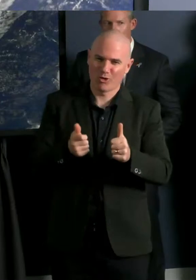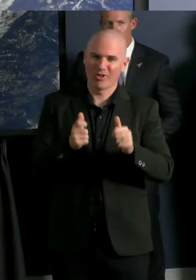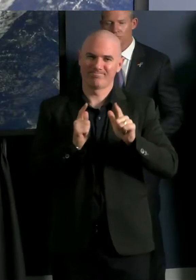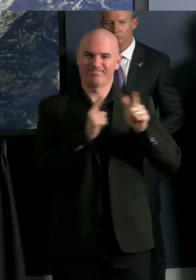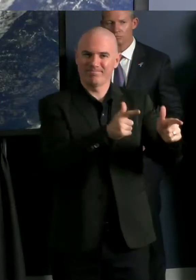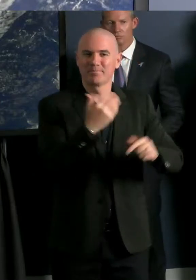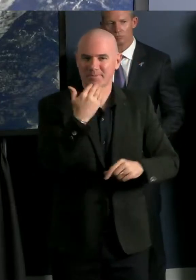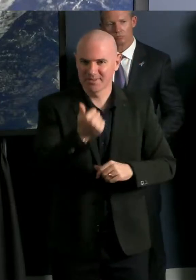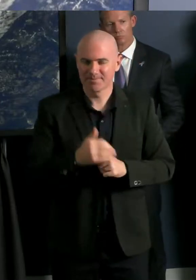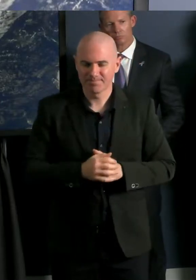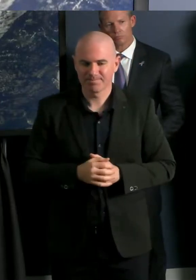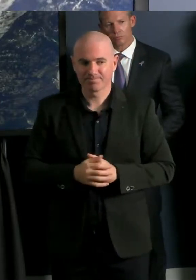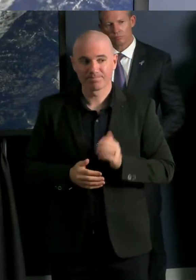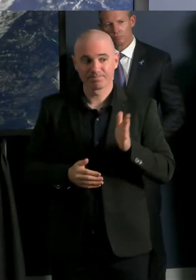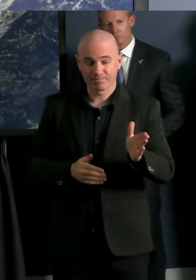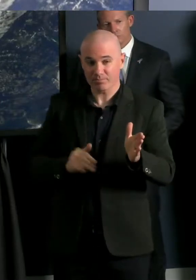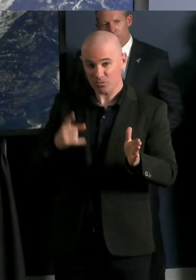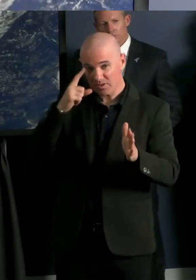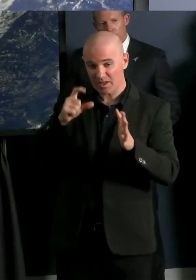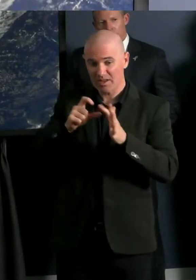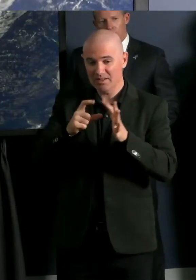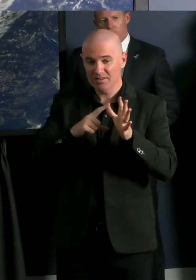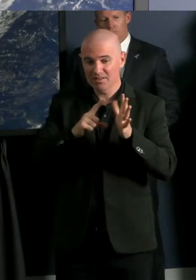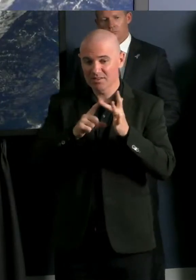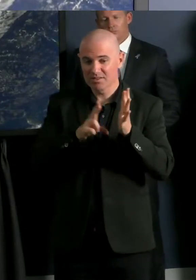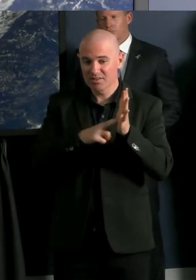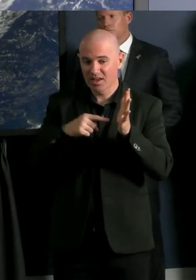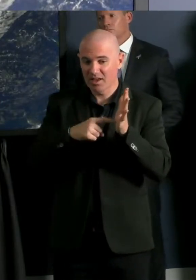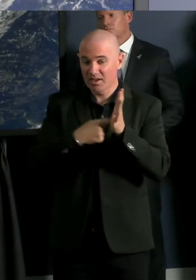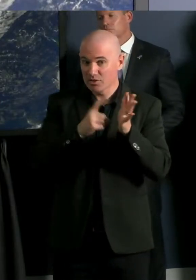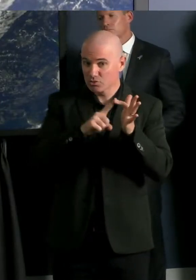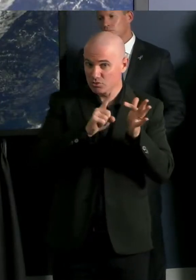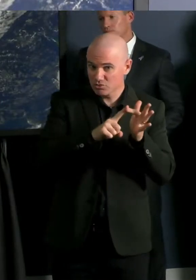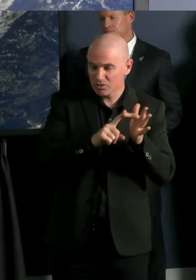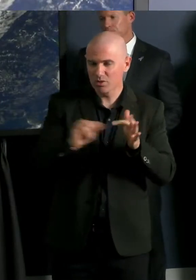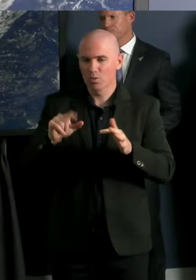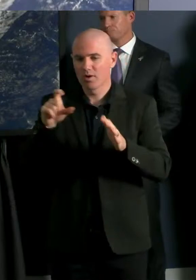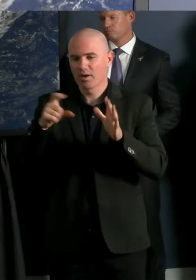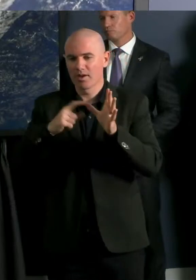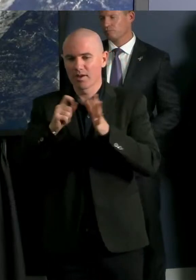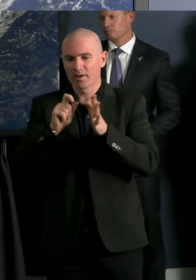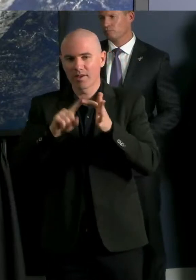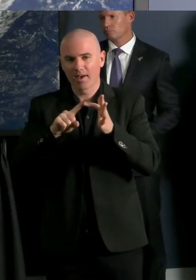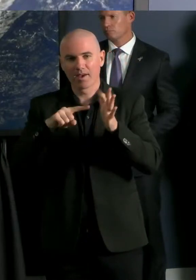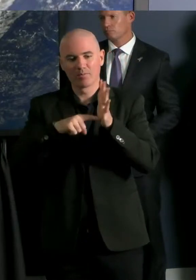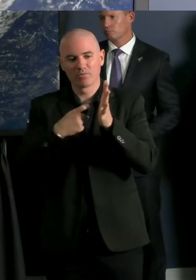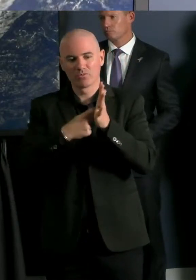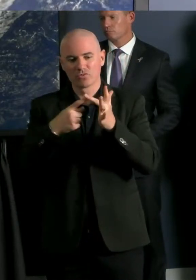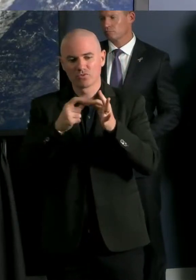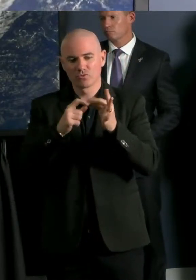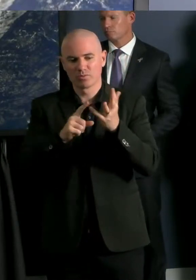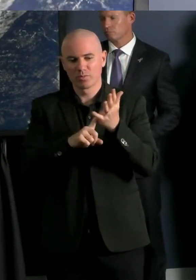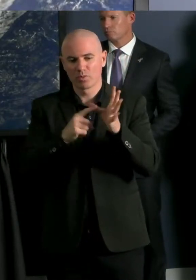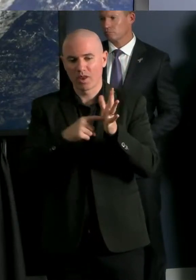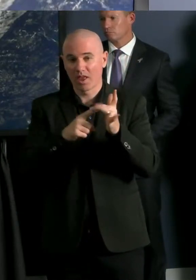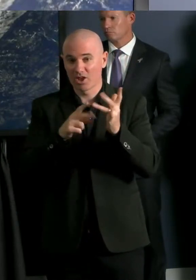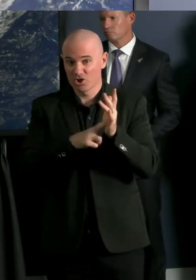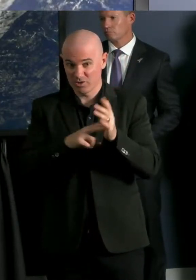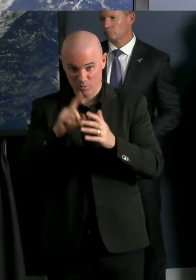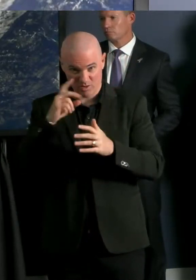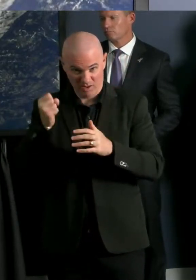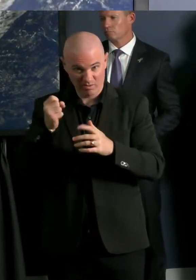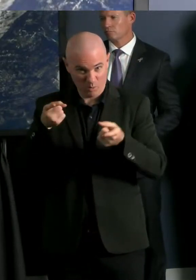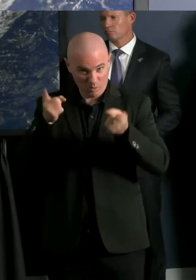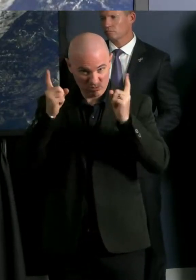to see evacuations in the Daintree or coastal relation? Well, the area of warning, as Laura's pointed out, is from Cape